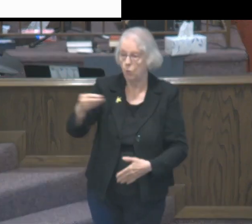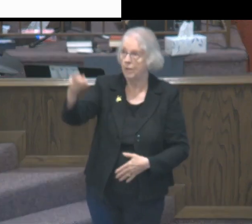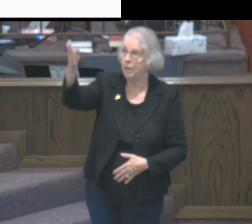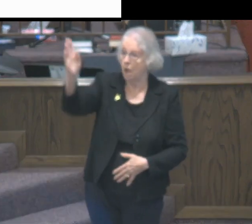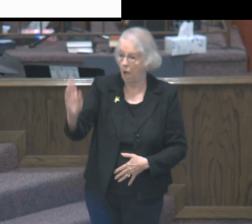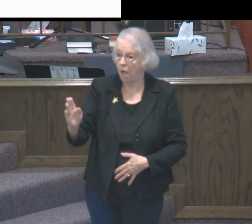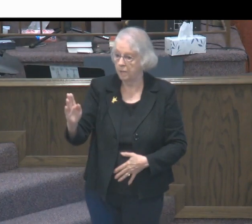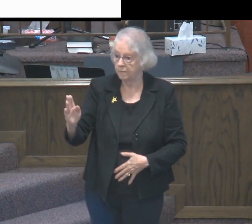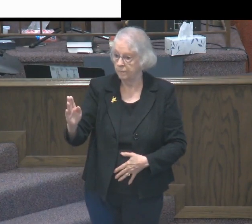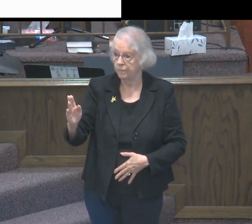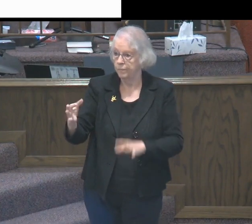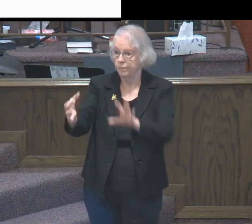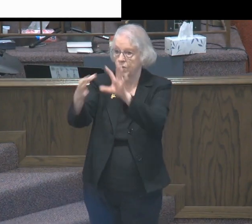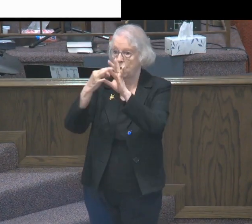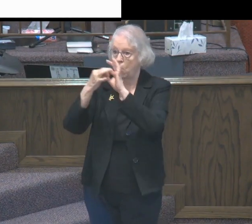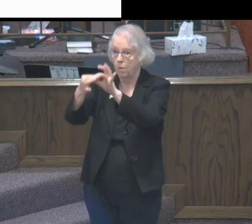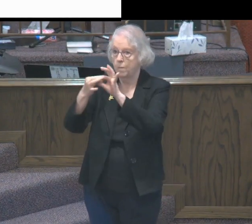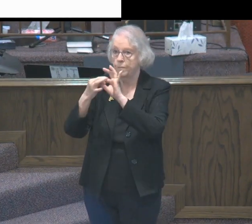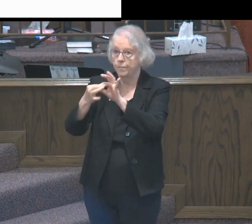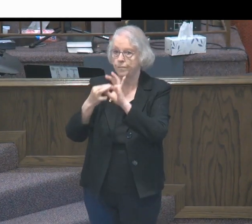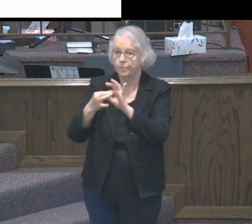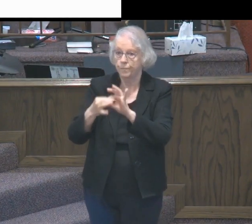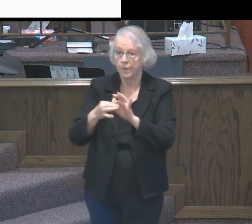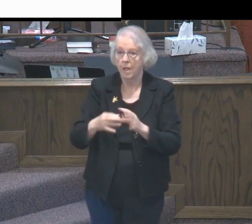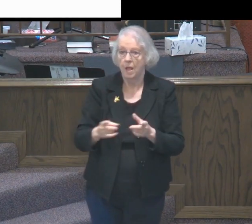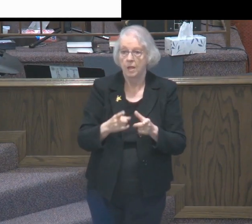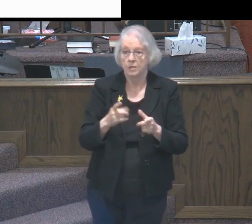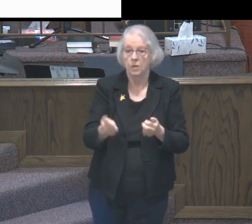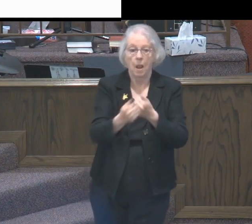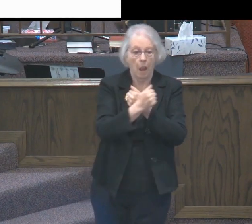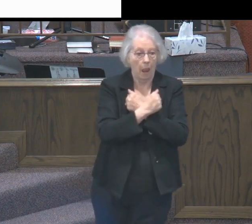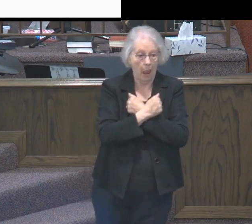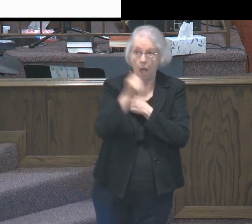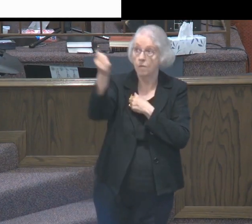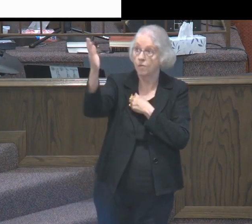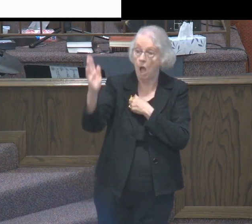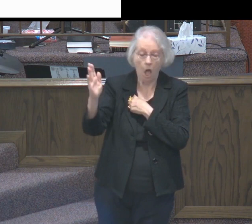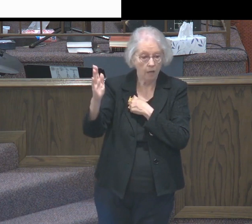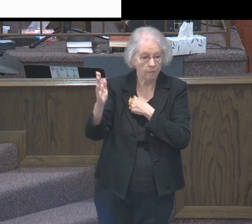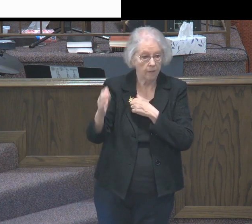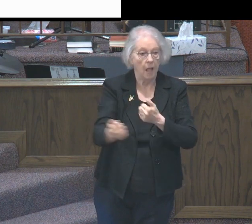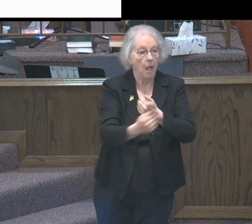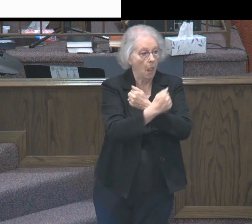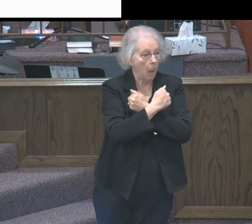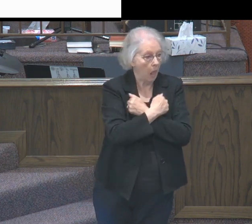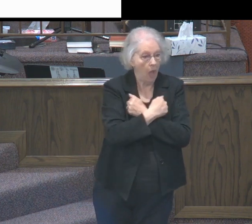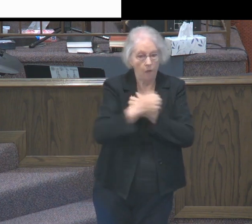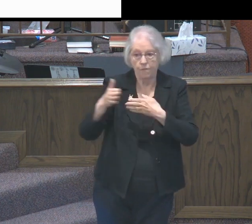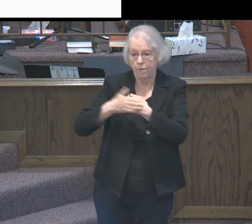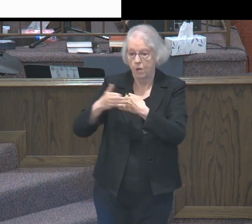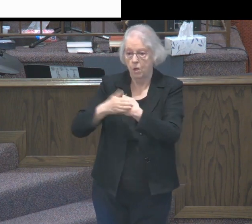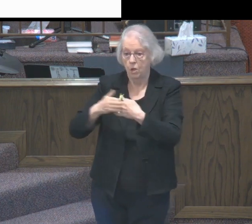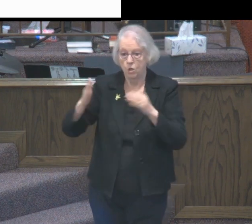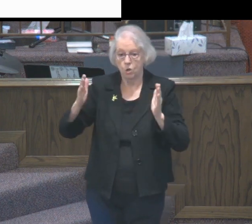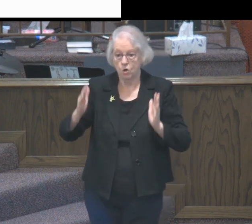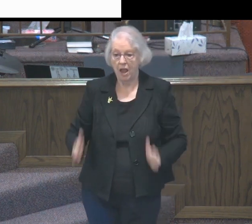the second component of that is respect for man. Exodus 20, verses 12 through 17, which is